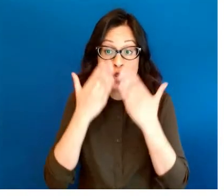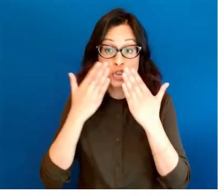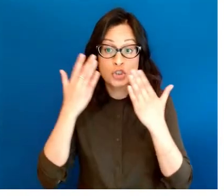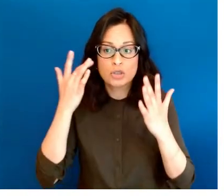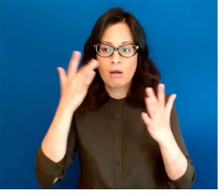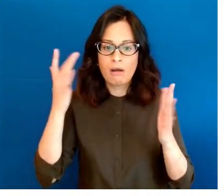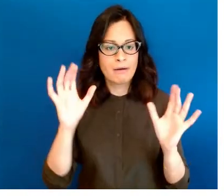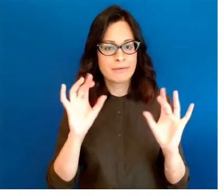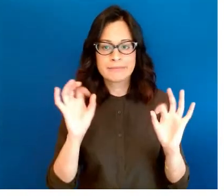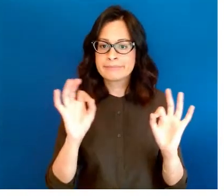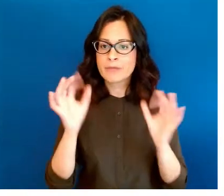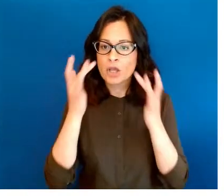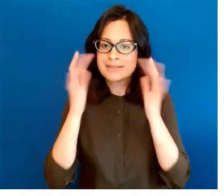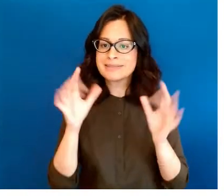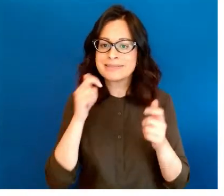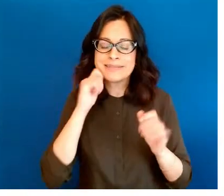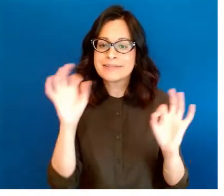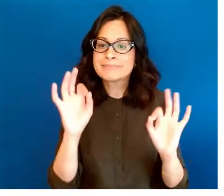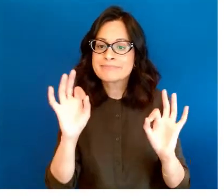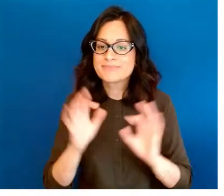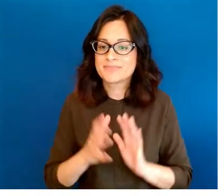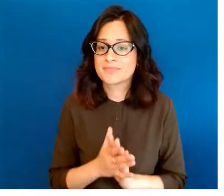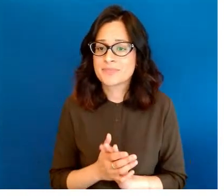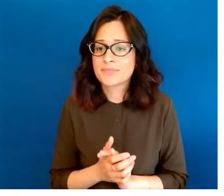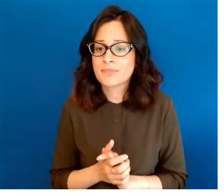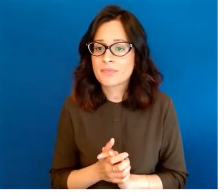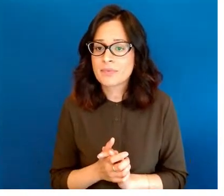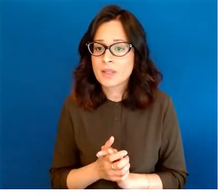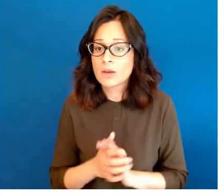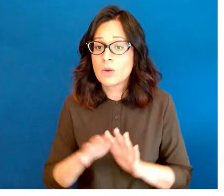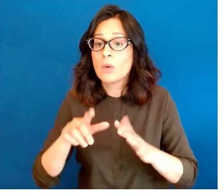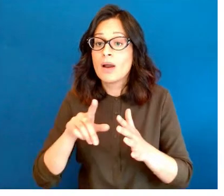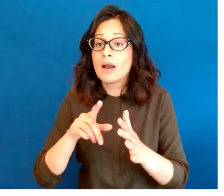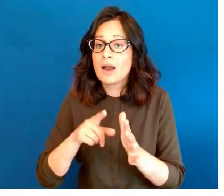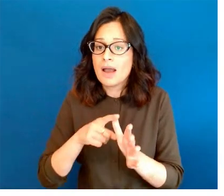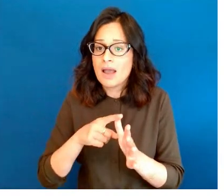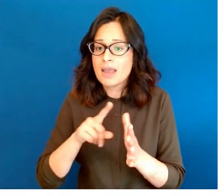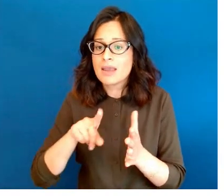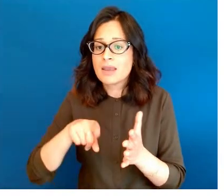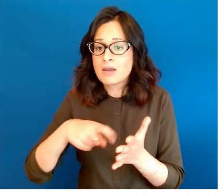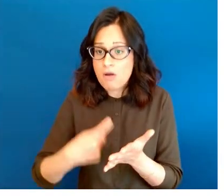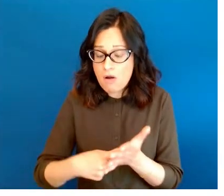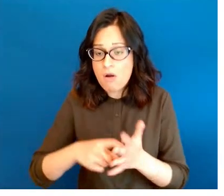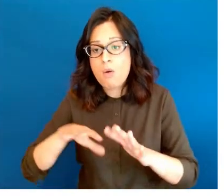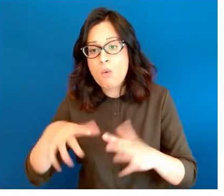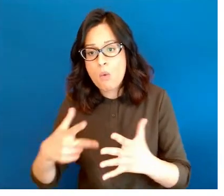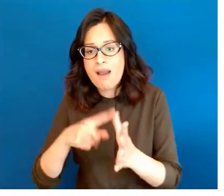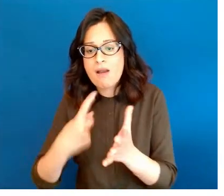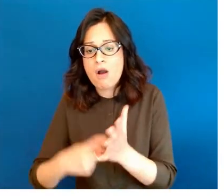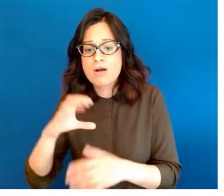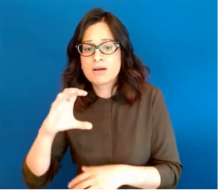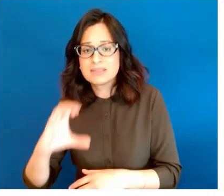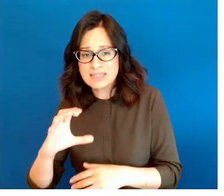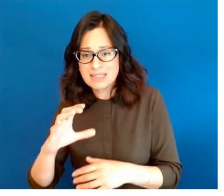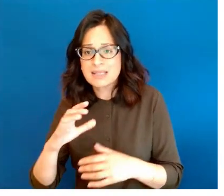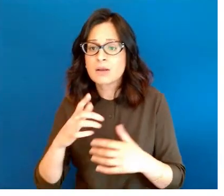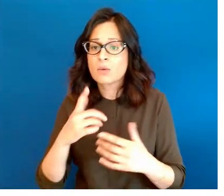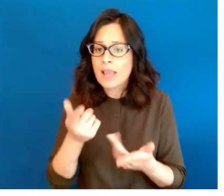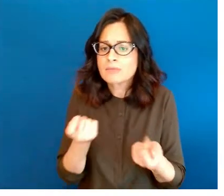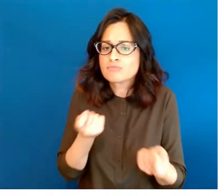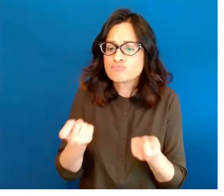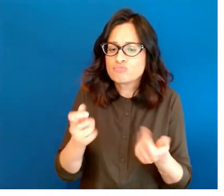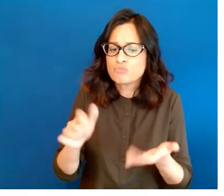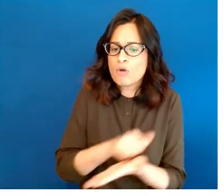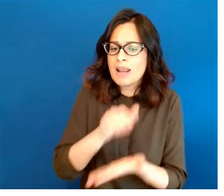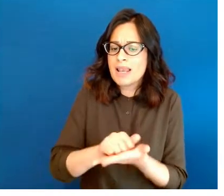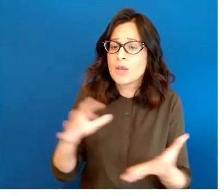your skin. If they have allergic rhinitis or conjunctivitis, then manage those appropriately with antihistamine